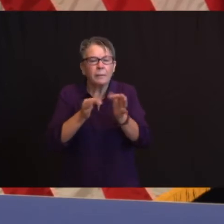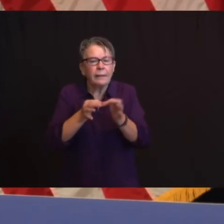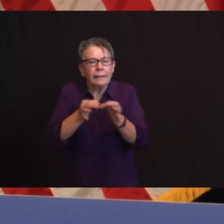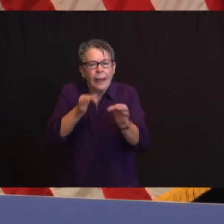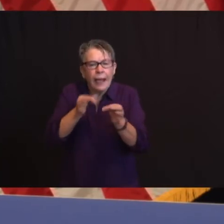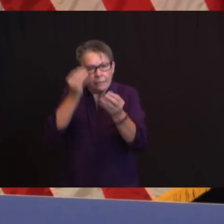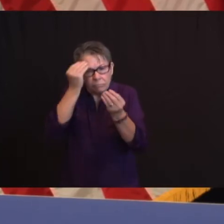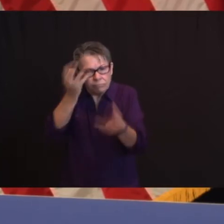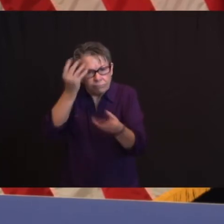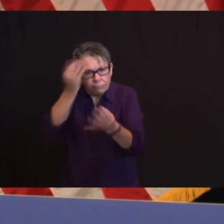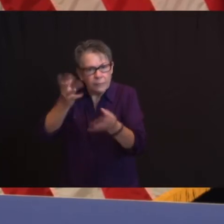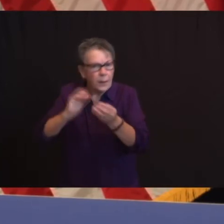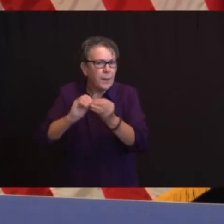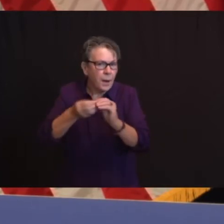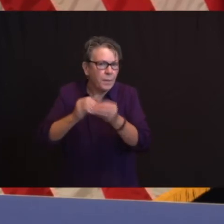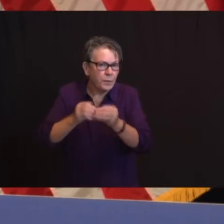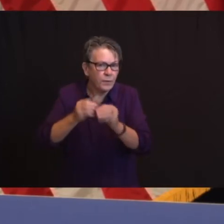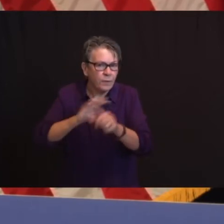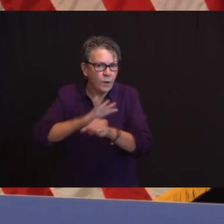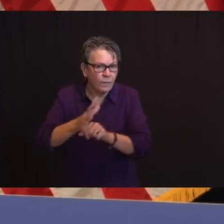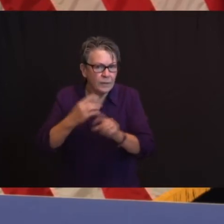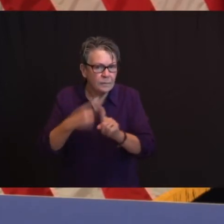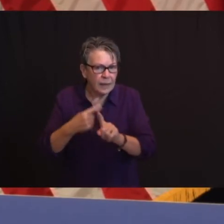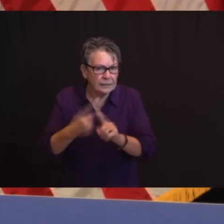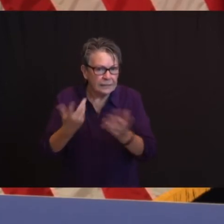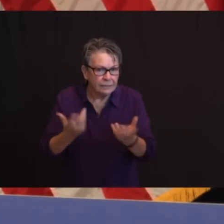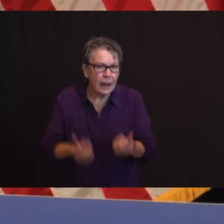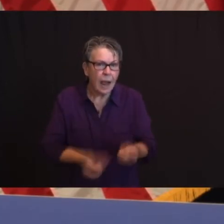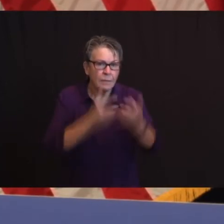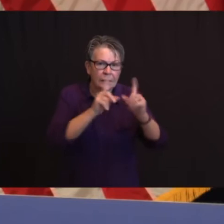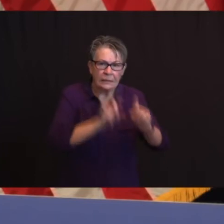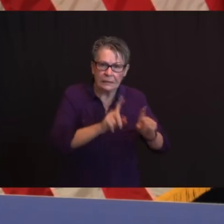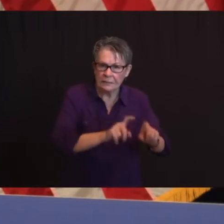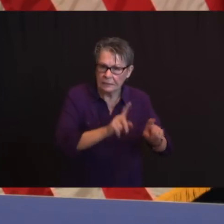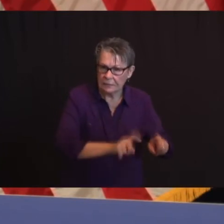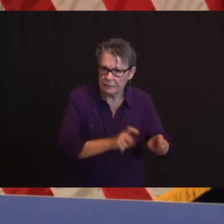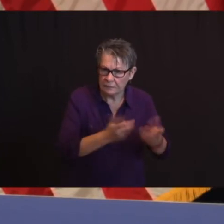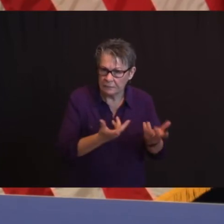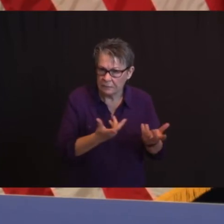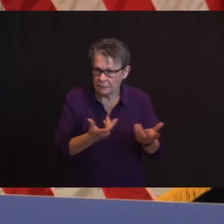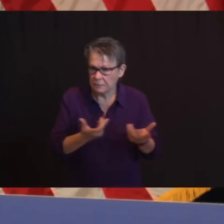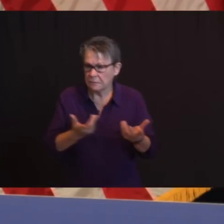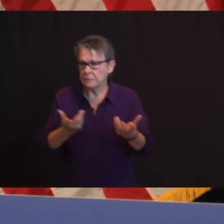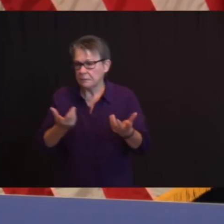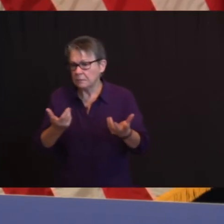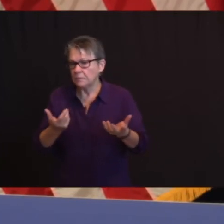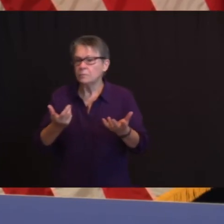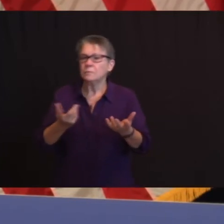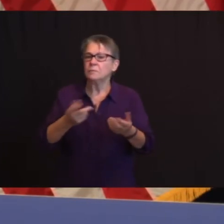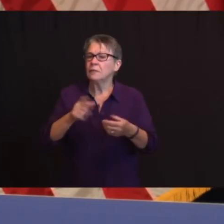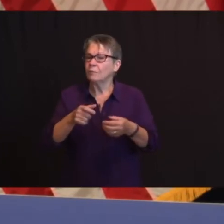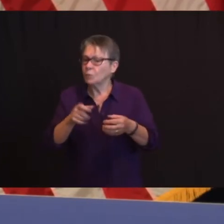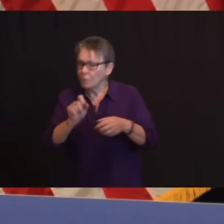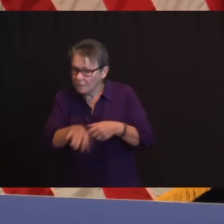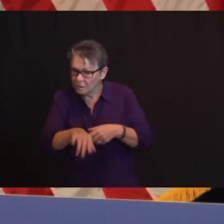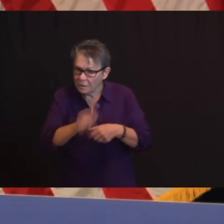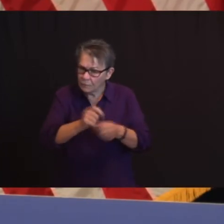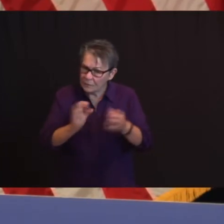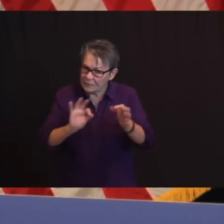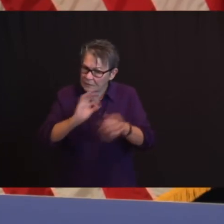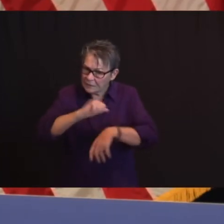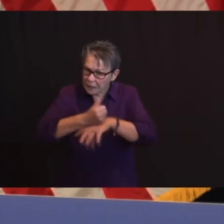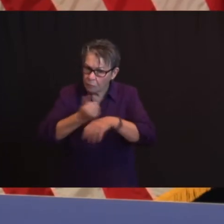their caseload and to prioritize case investigations. We do recognize that on occasion, they, local health departments might